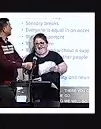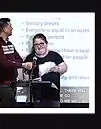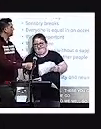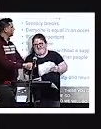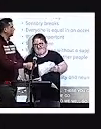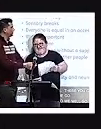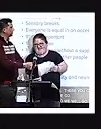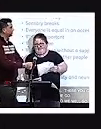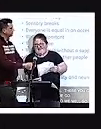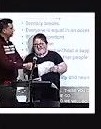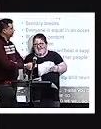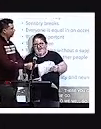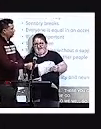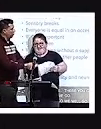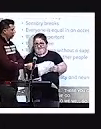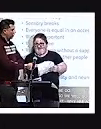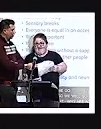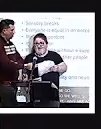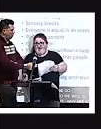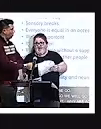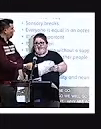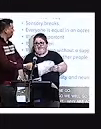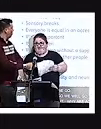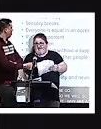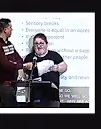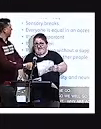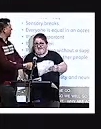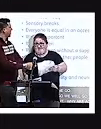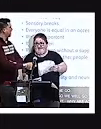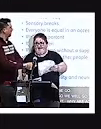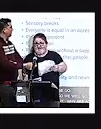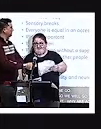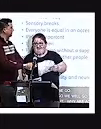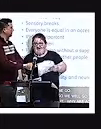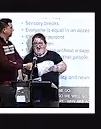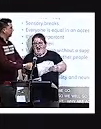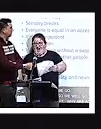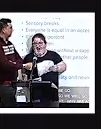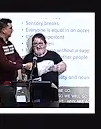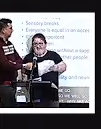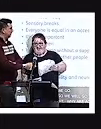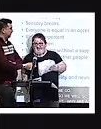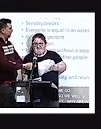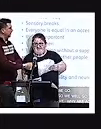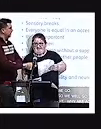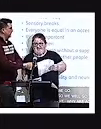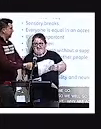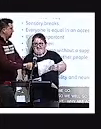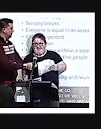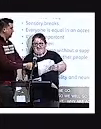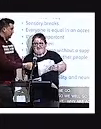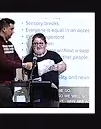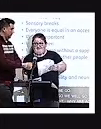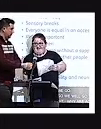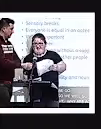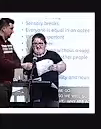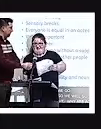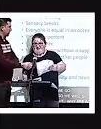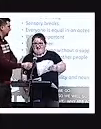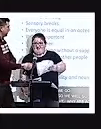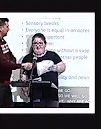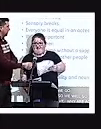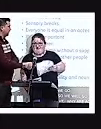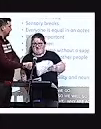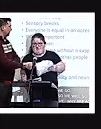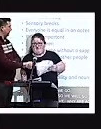spaces are important to us and to me is because I think a space that is inclusive and accessible